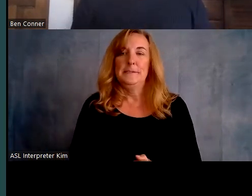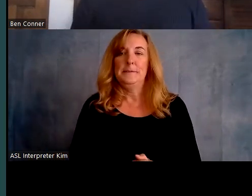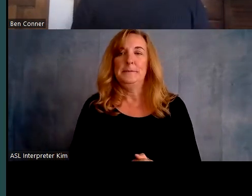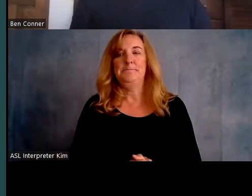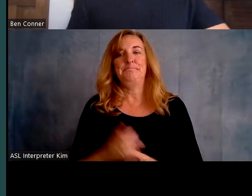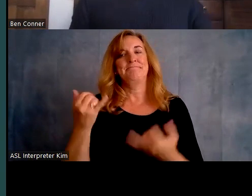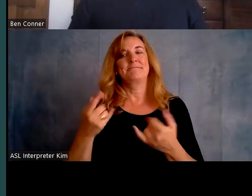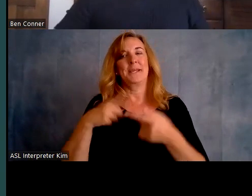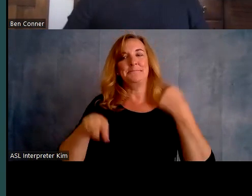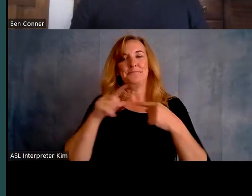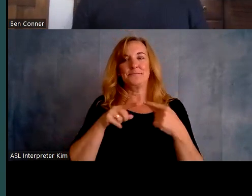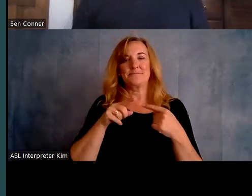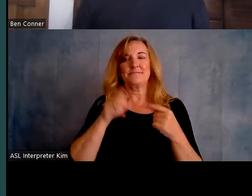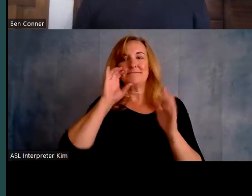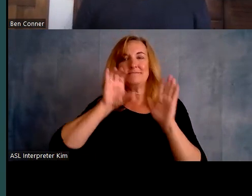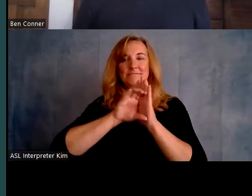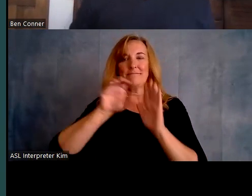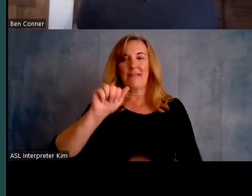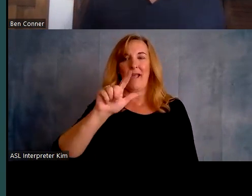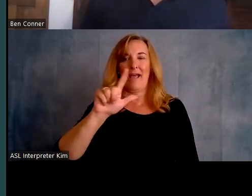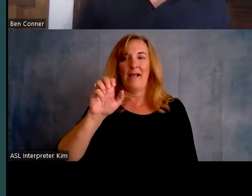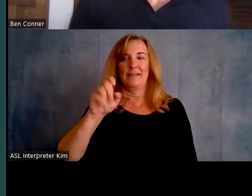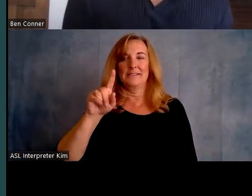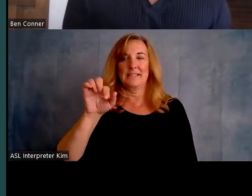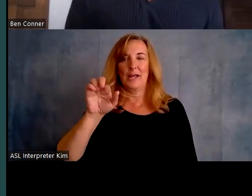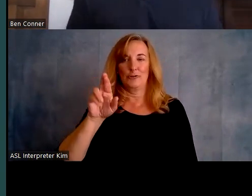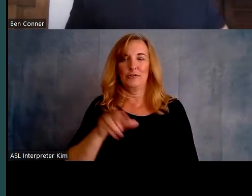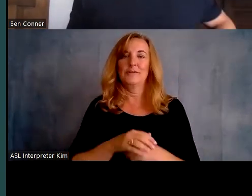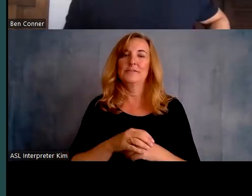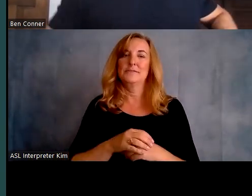Back to the image of Alexander, hospitality.